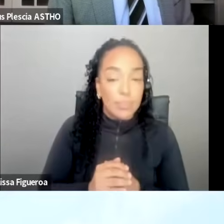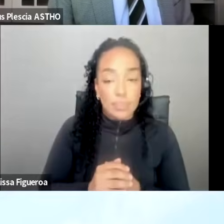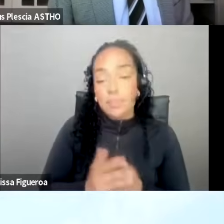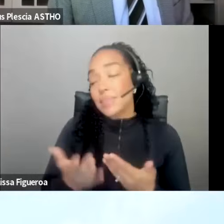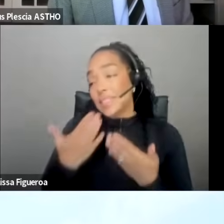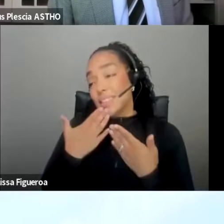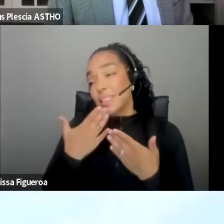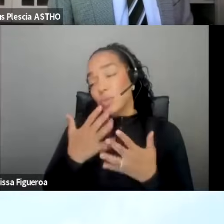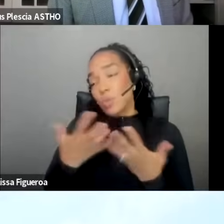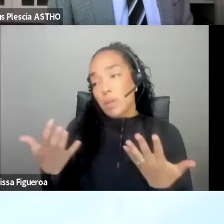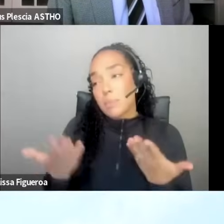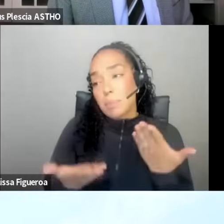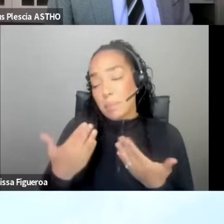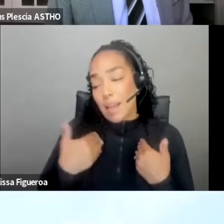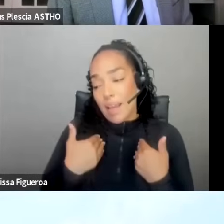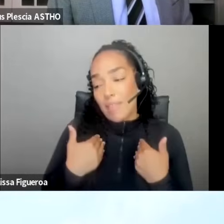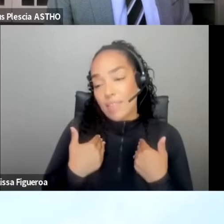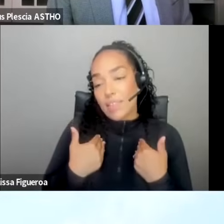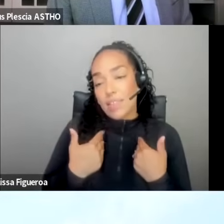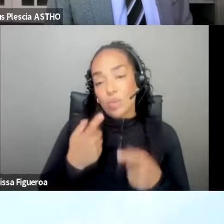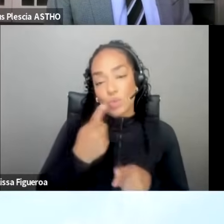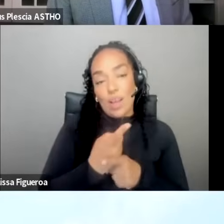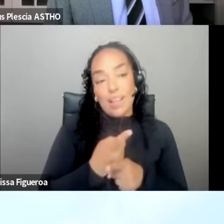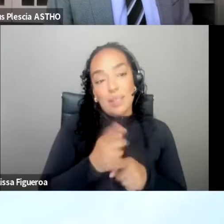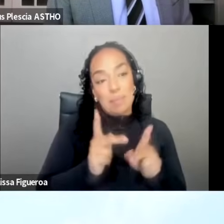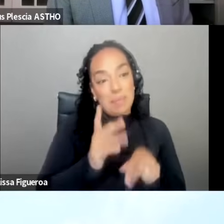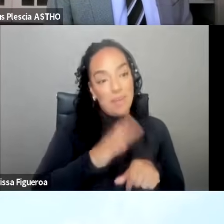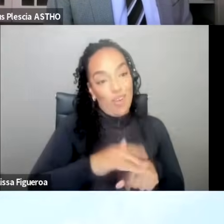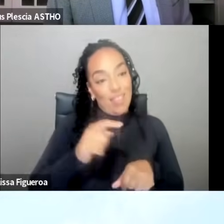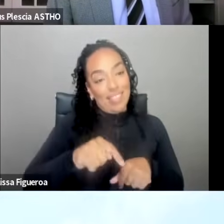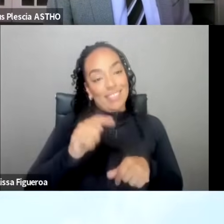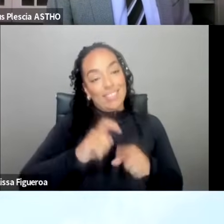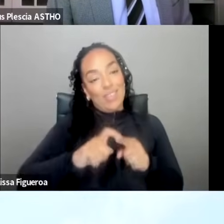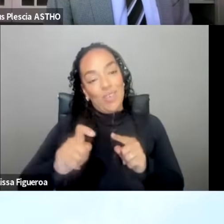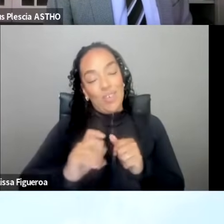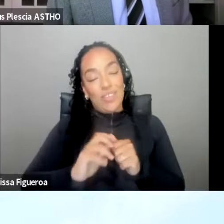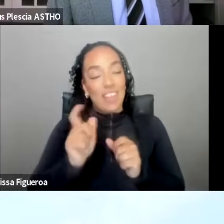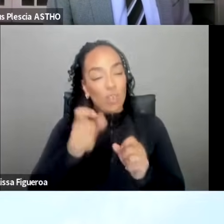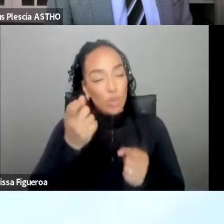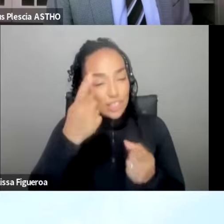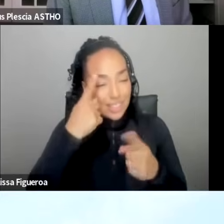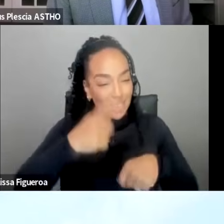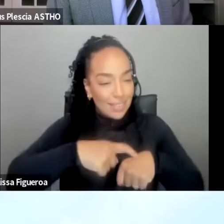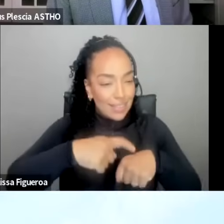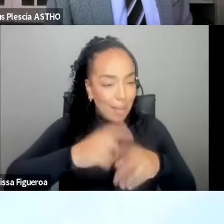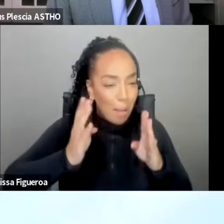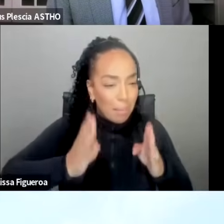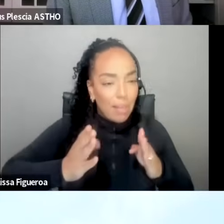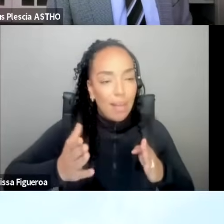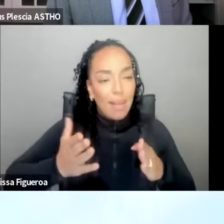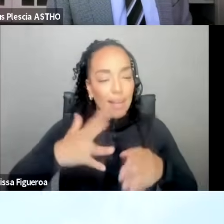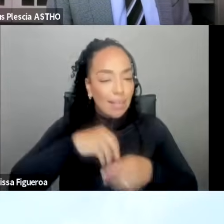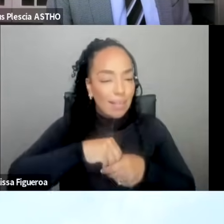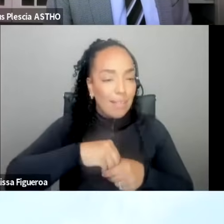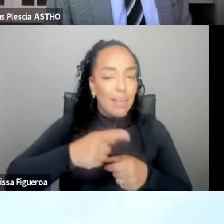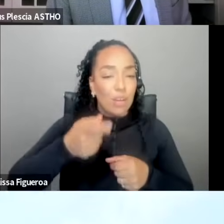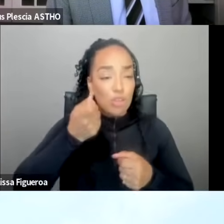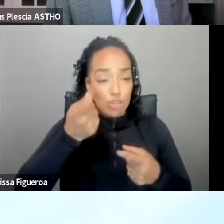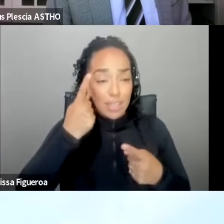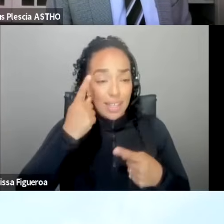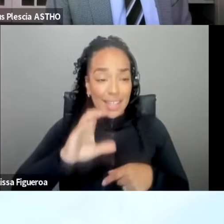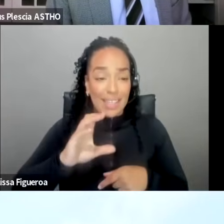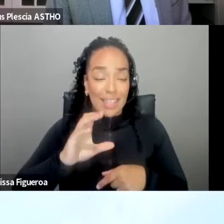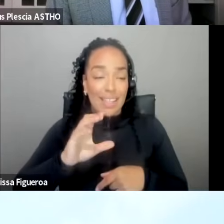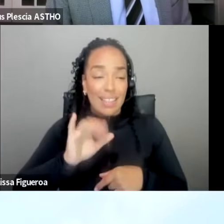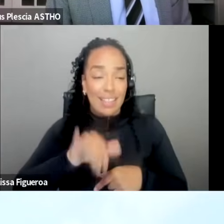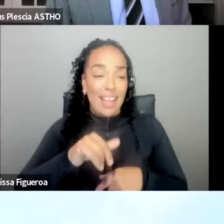we probably have the right speakers on this call and understanding the timelines involved. As I mentioned, that candidate vaccine virus is